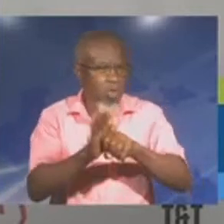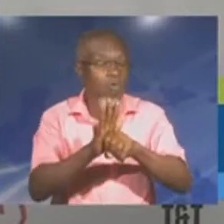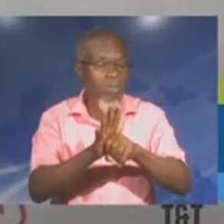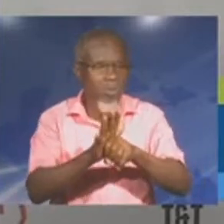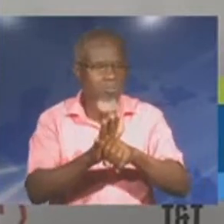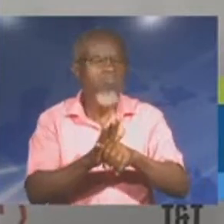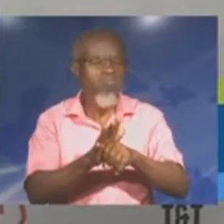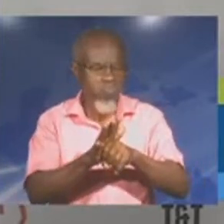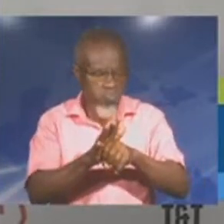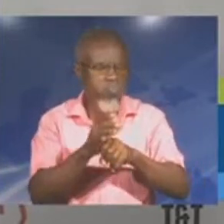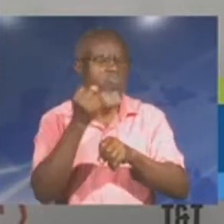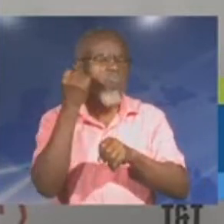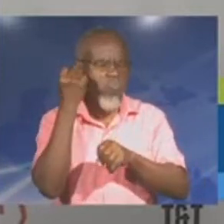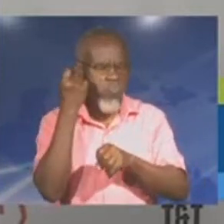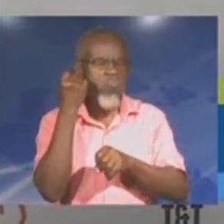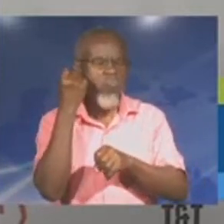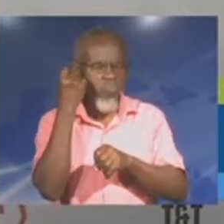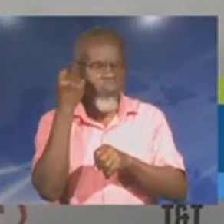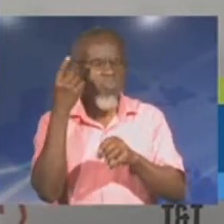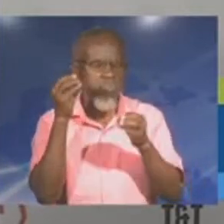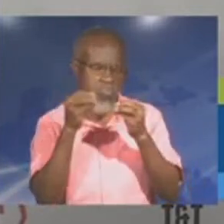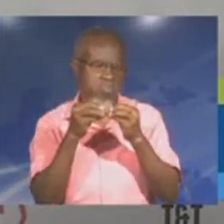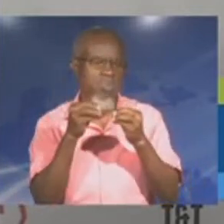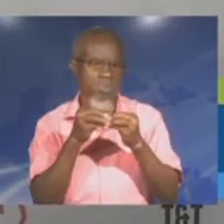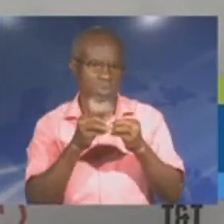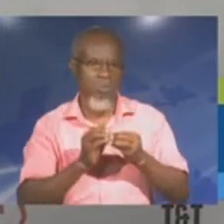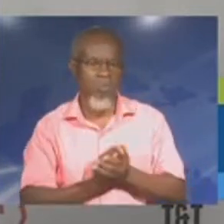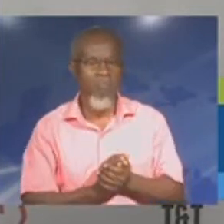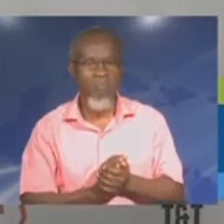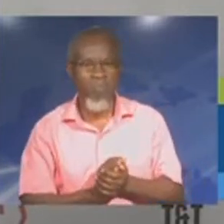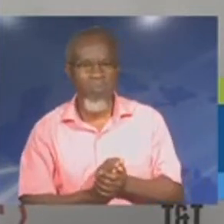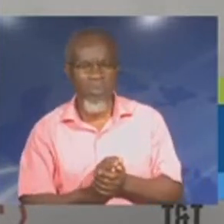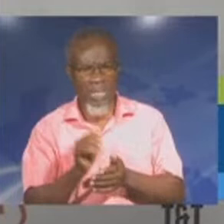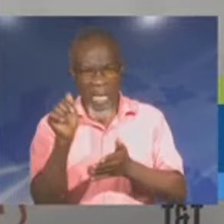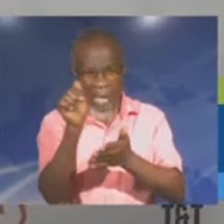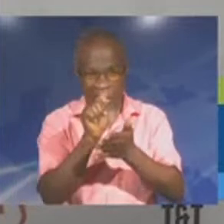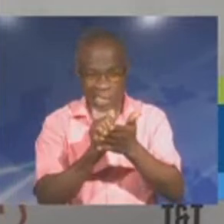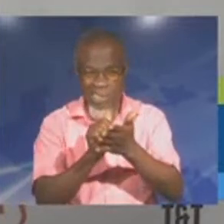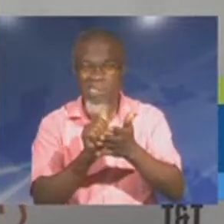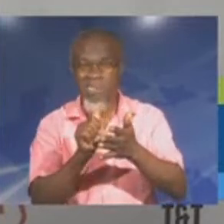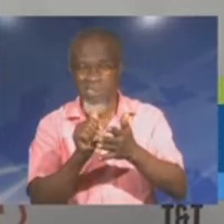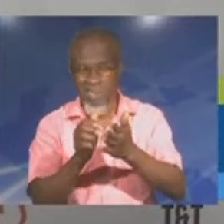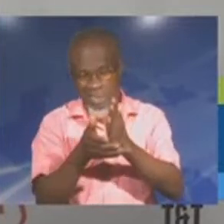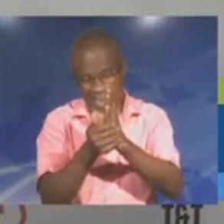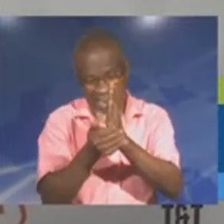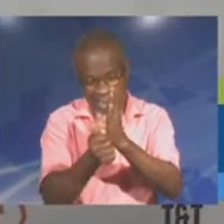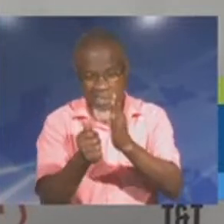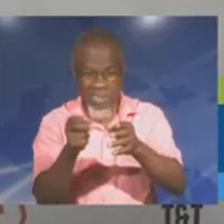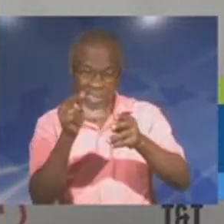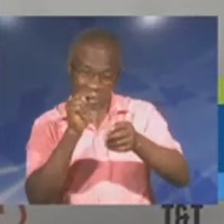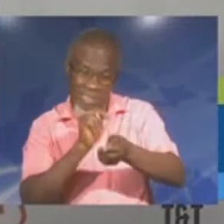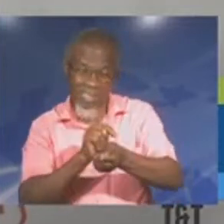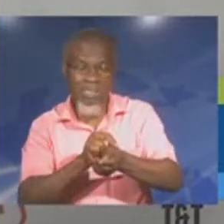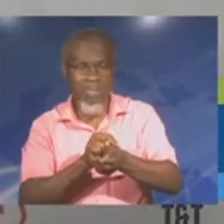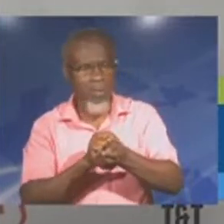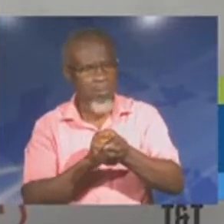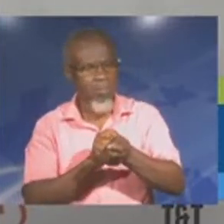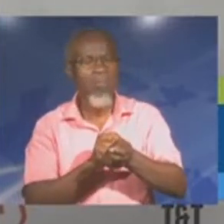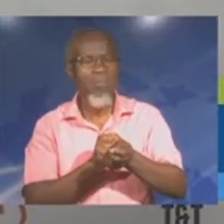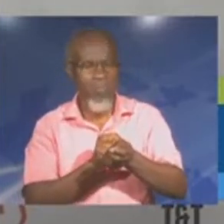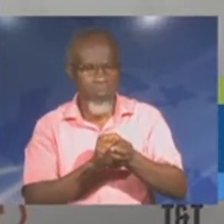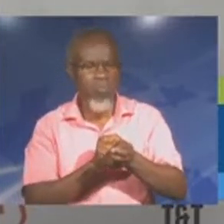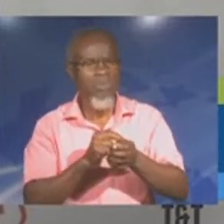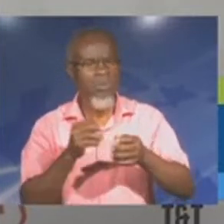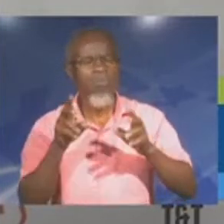nurses. The art of nursing exemplifies compassion, concern, commitment, and